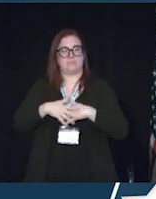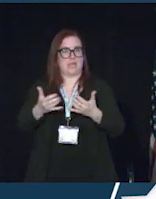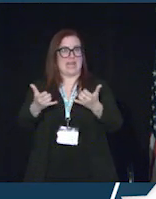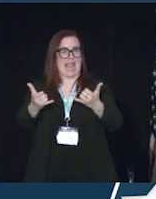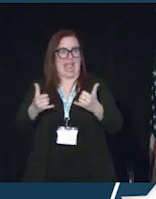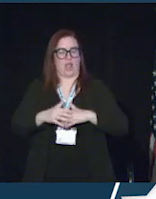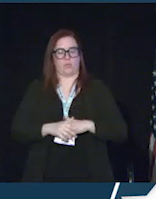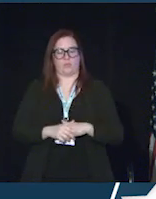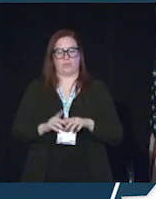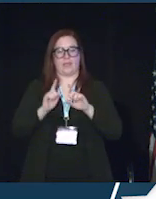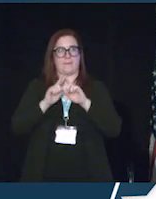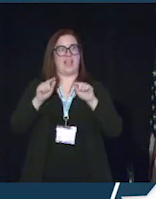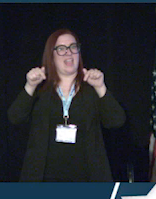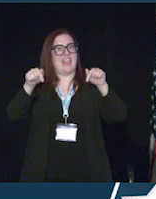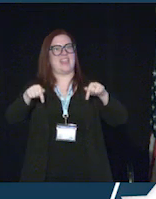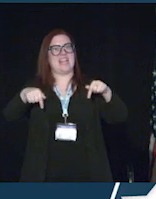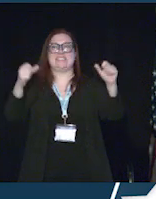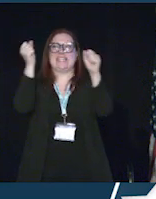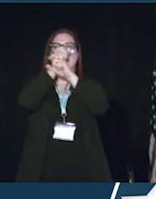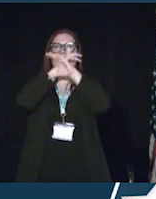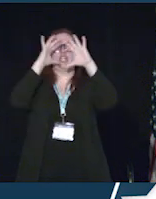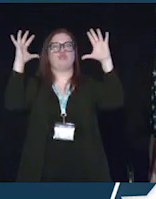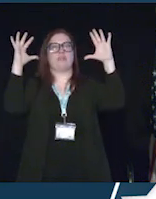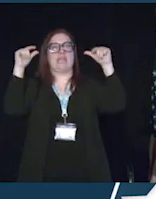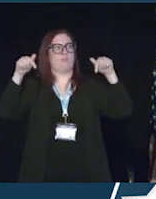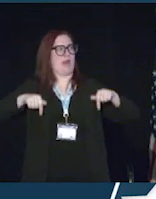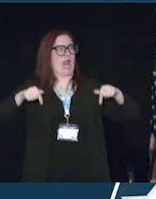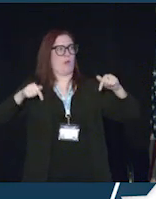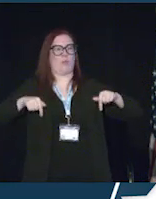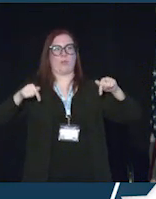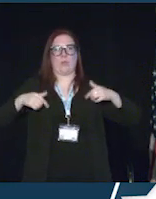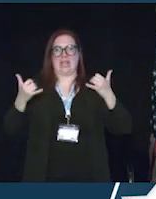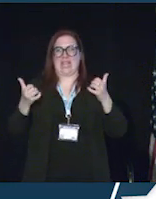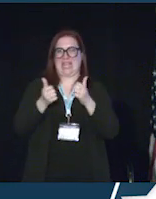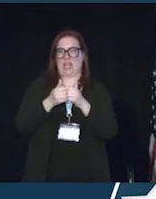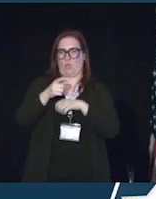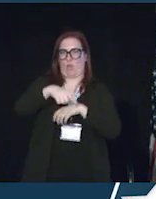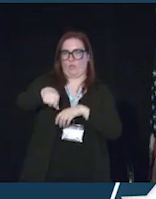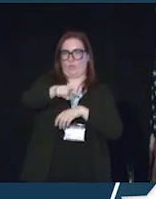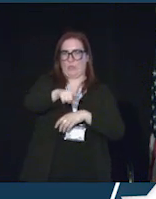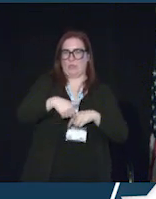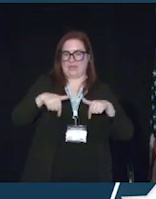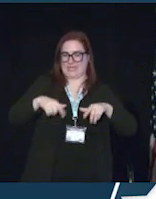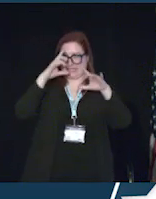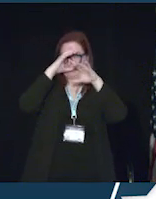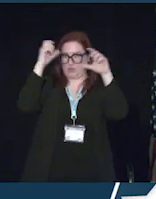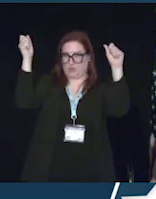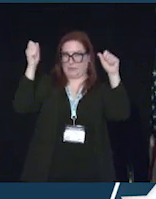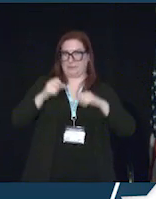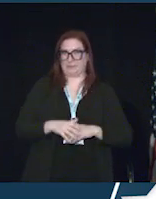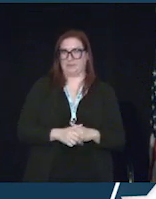But this is my dream right now. Is